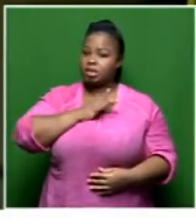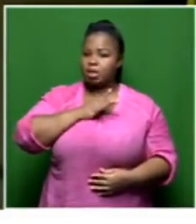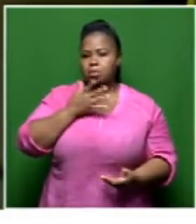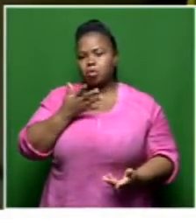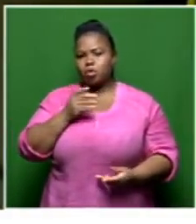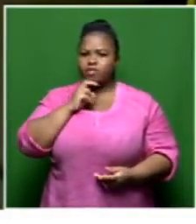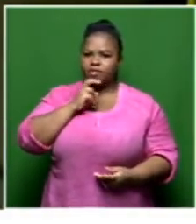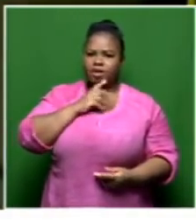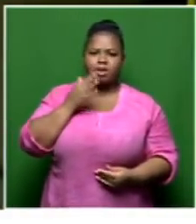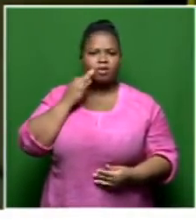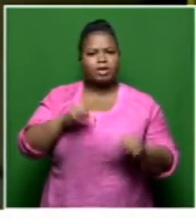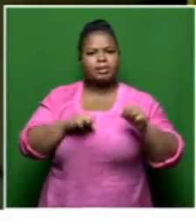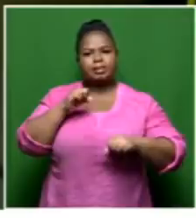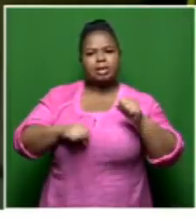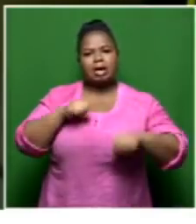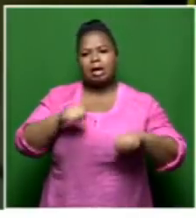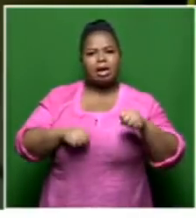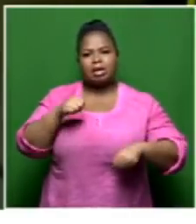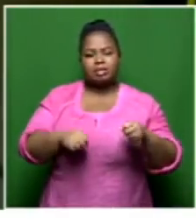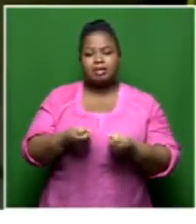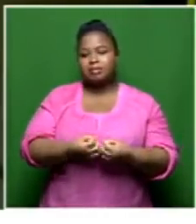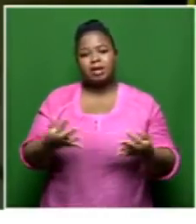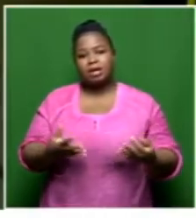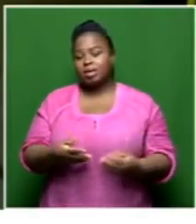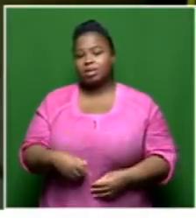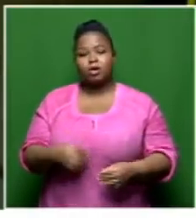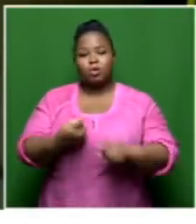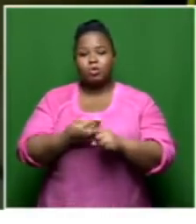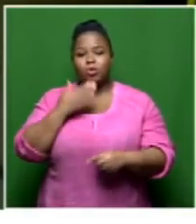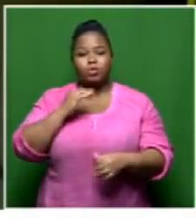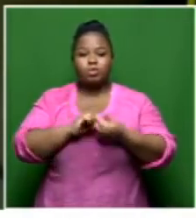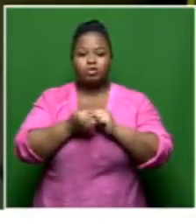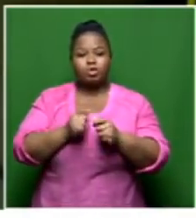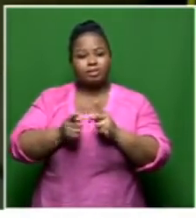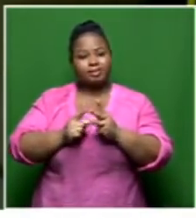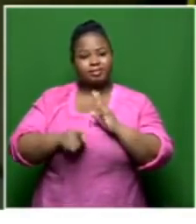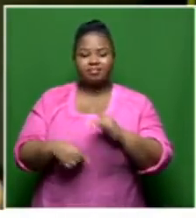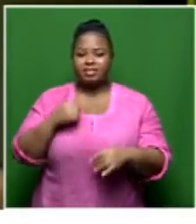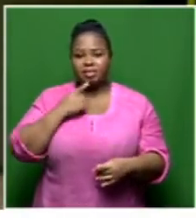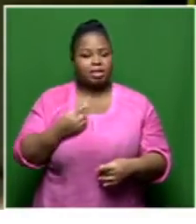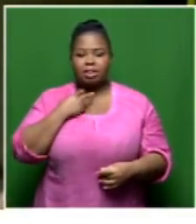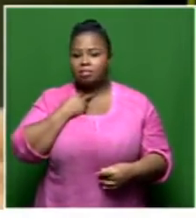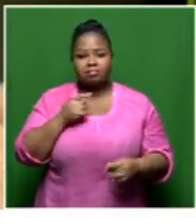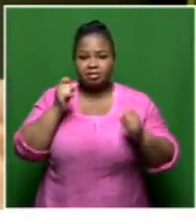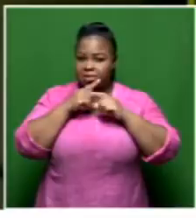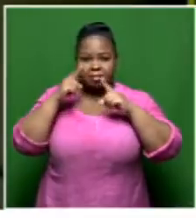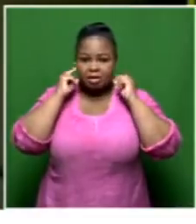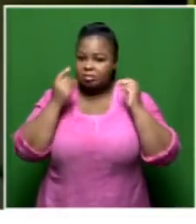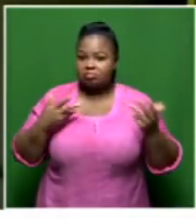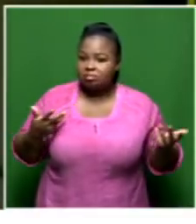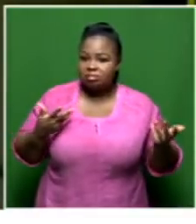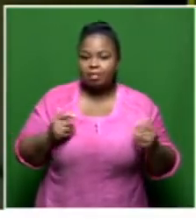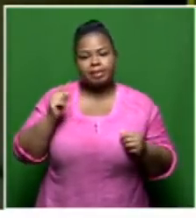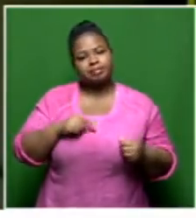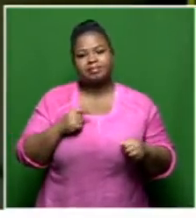Friday, when the guys all went riding and running on the promenades and in the world of sport. that people just weren't wearing their masks. Now, it